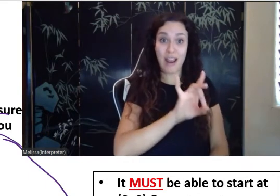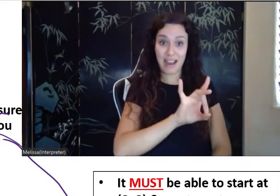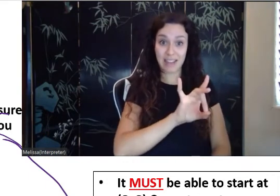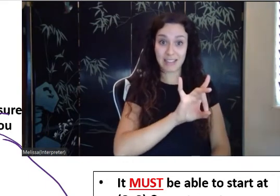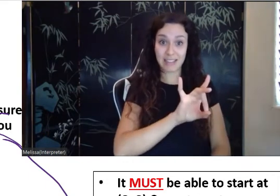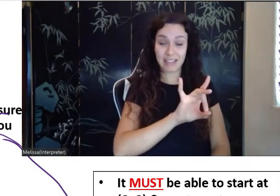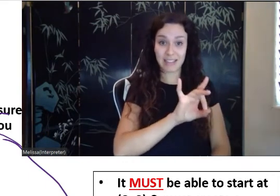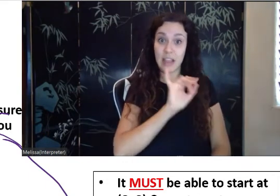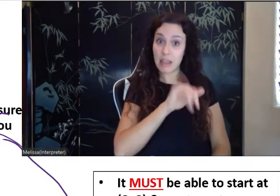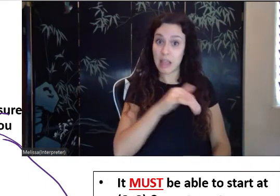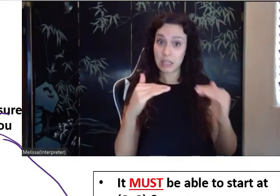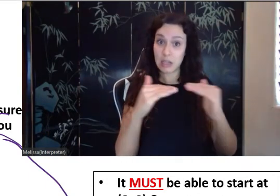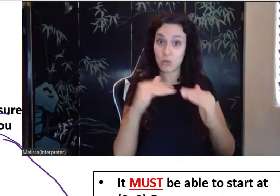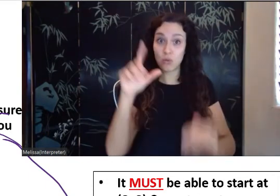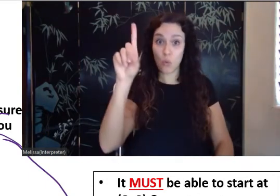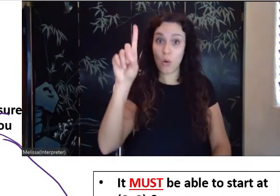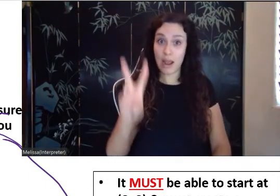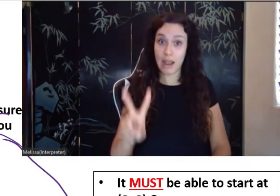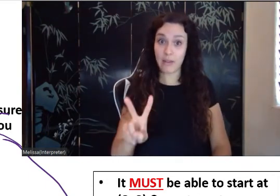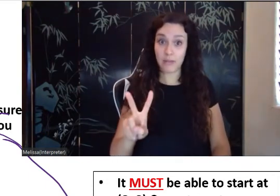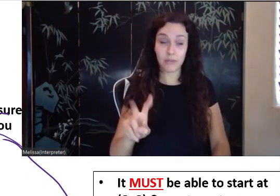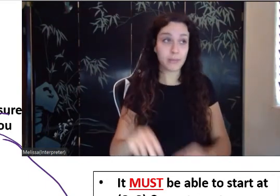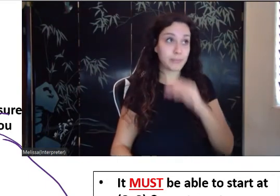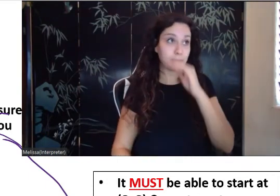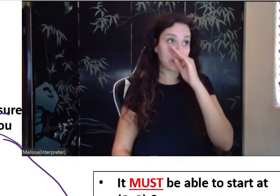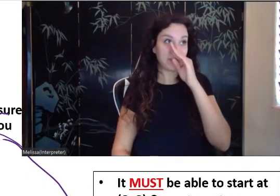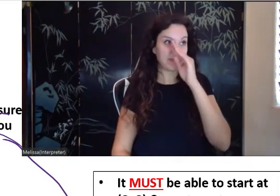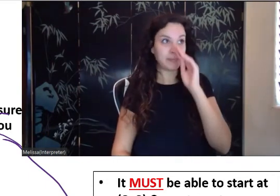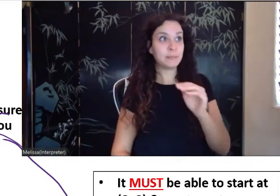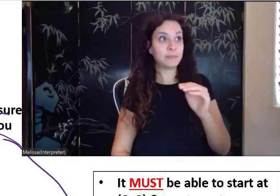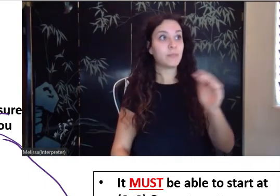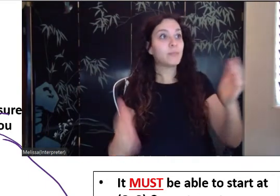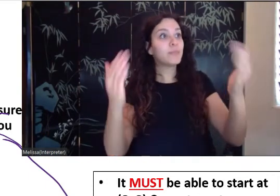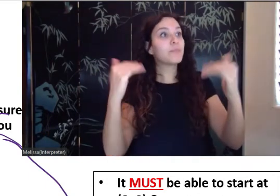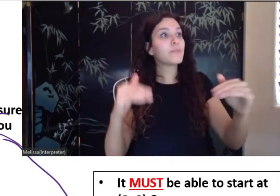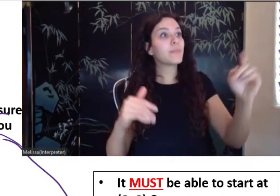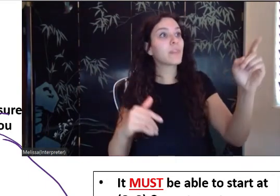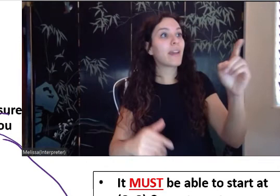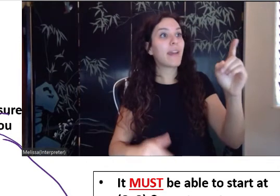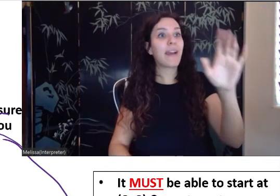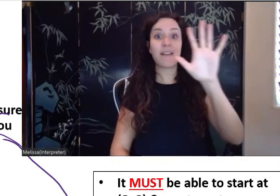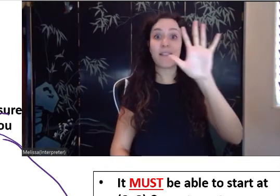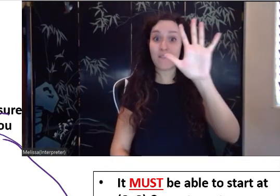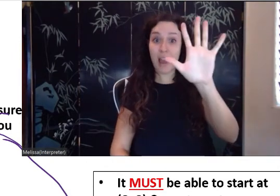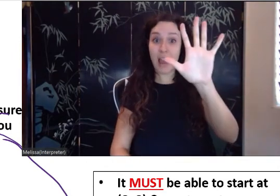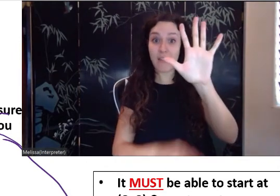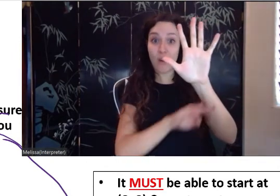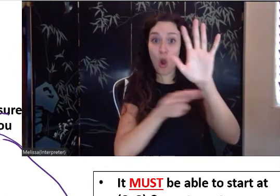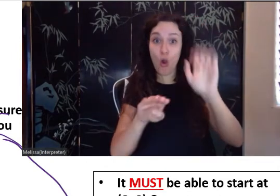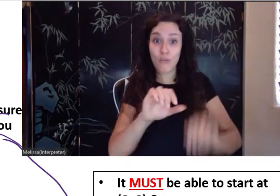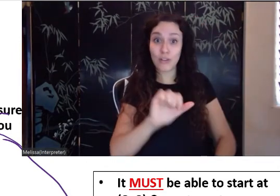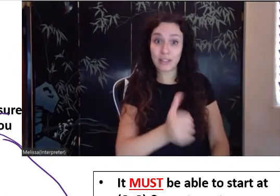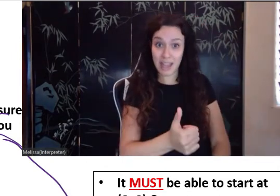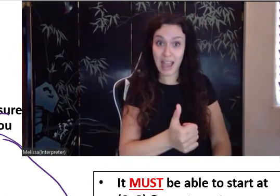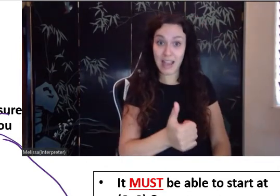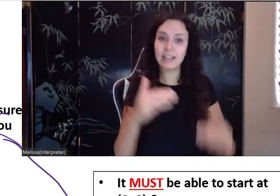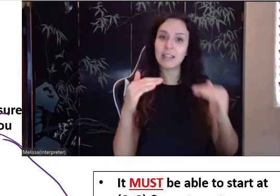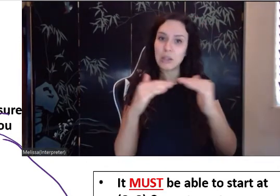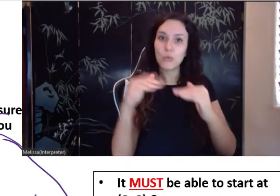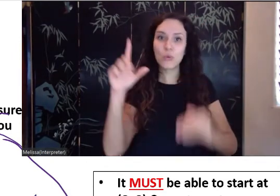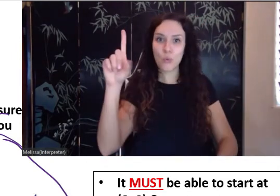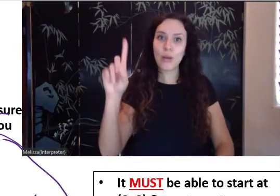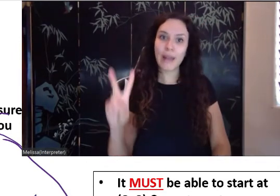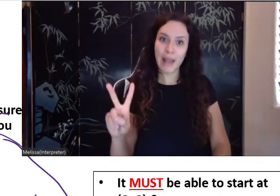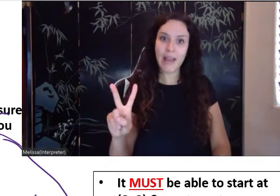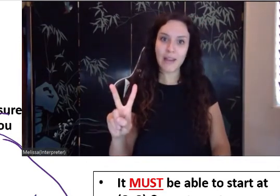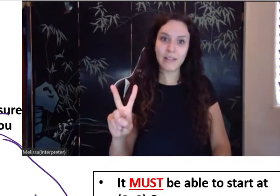8. That also equals 1/2. Let's look at this one. 5 over 10. That